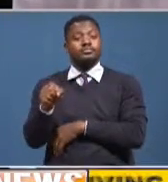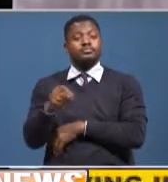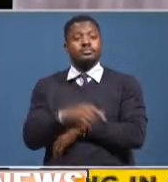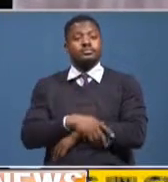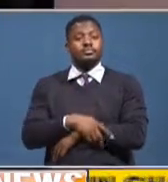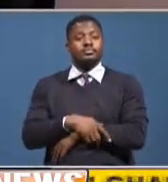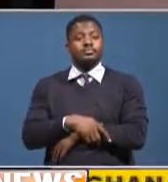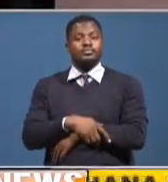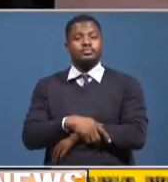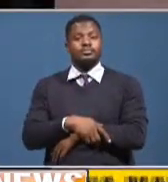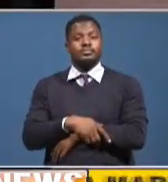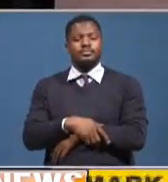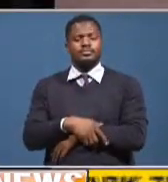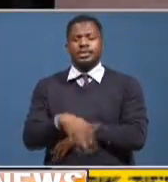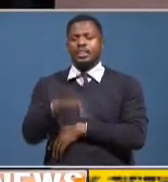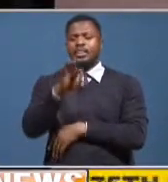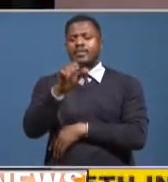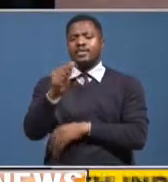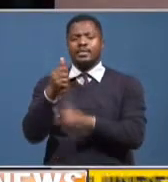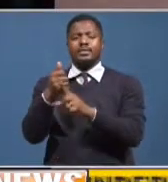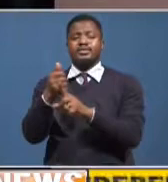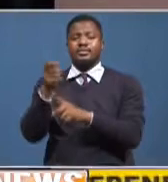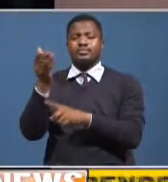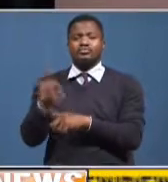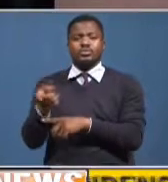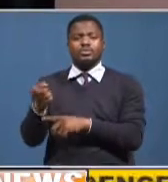government. The FA itself